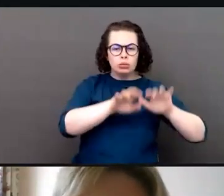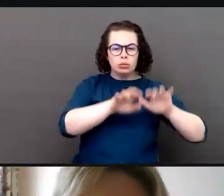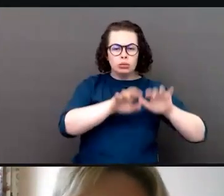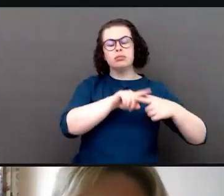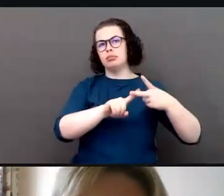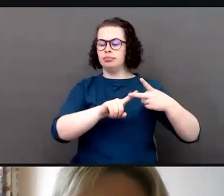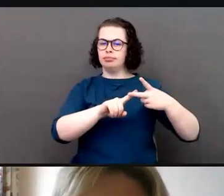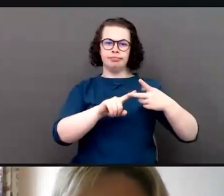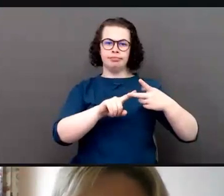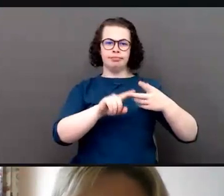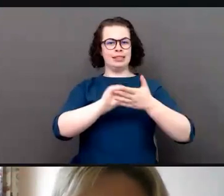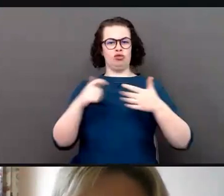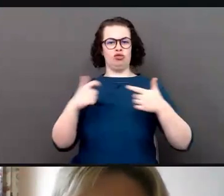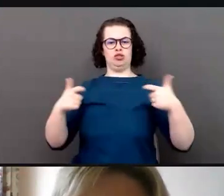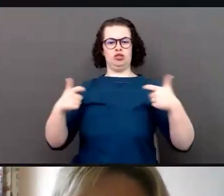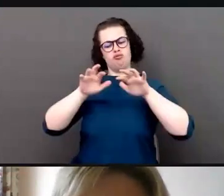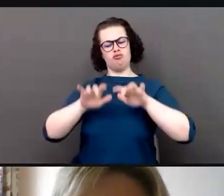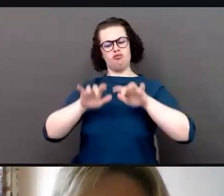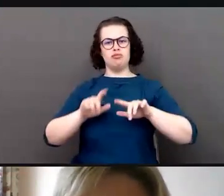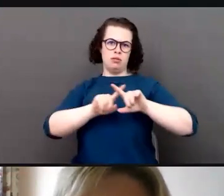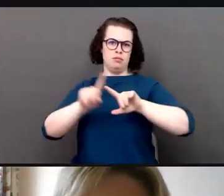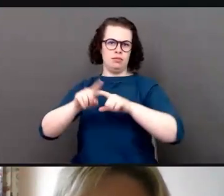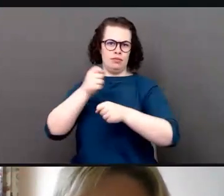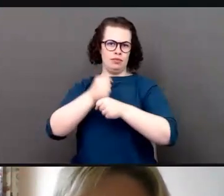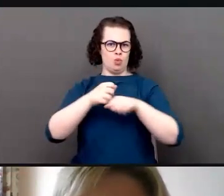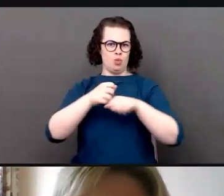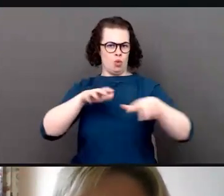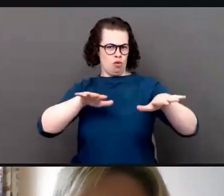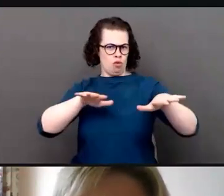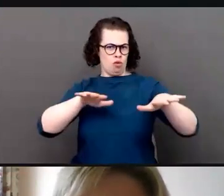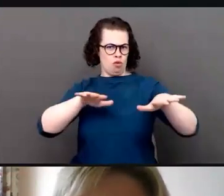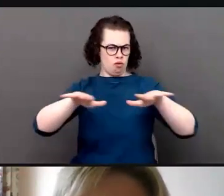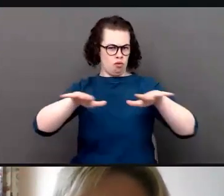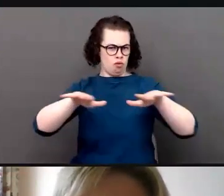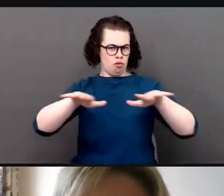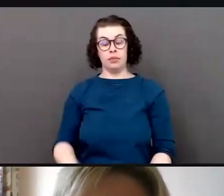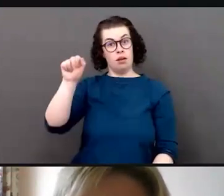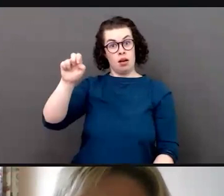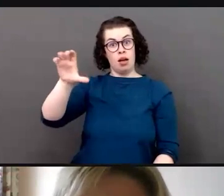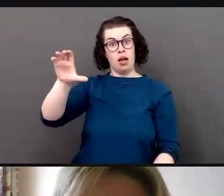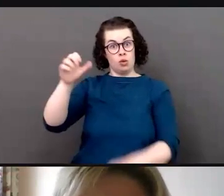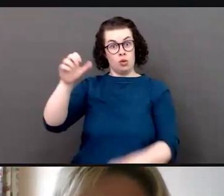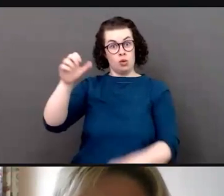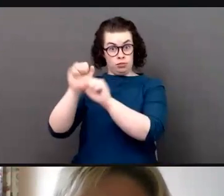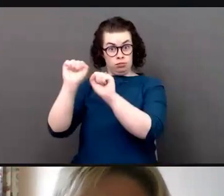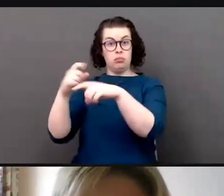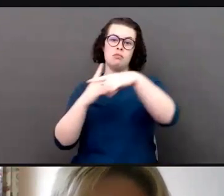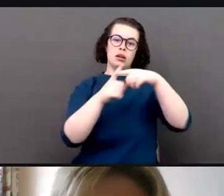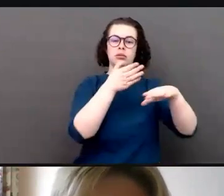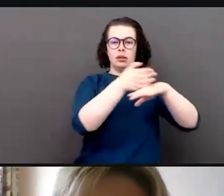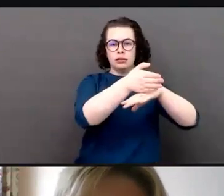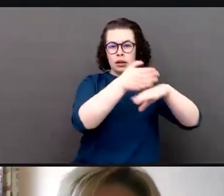from deputizing for the Secretary General, ANEC works on accessibility and digital society